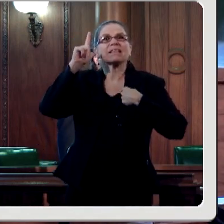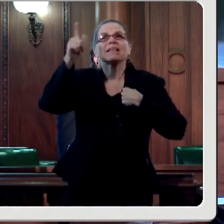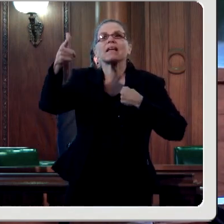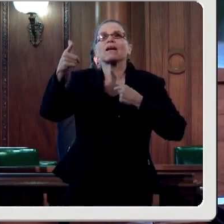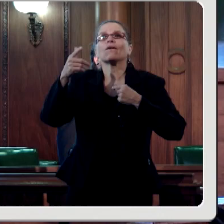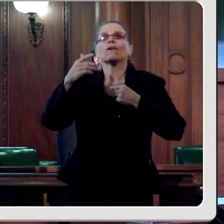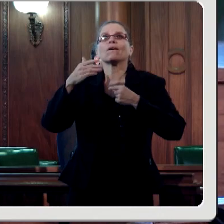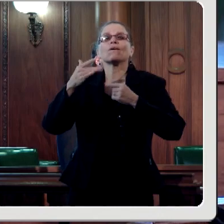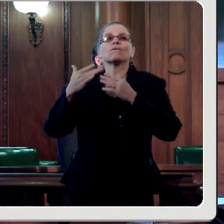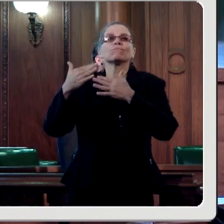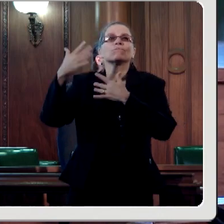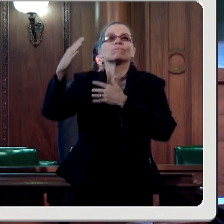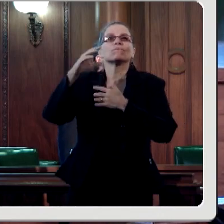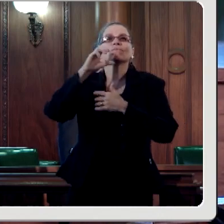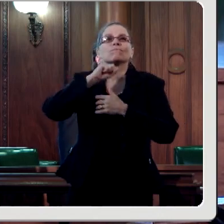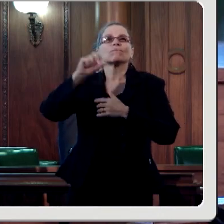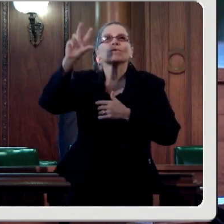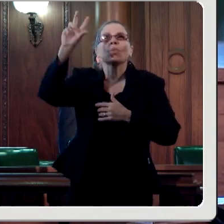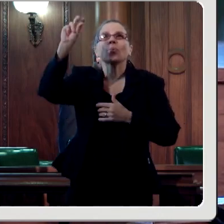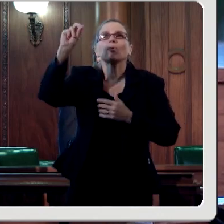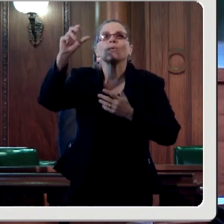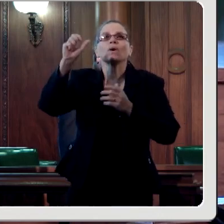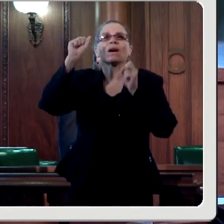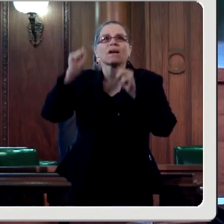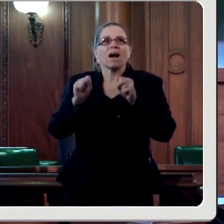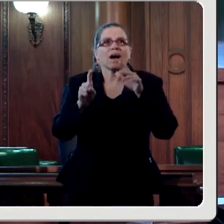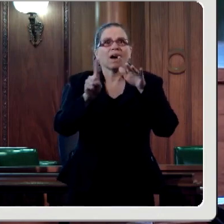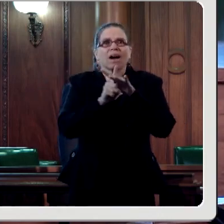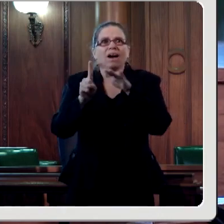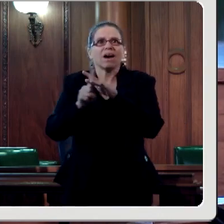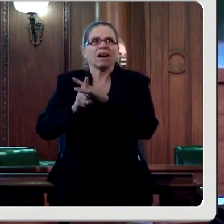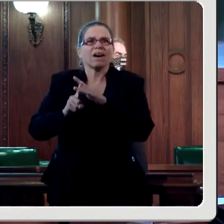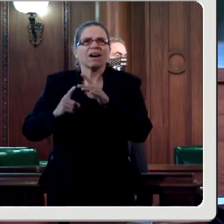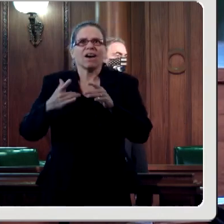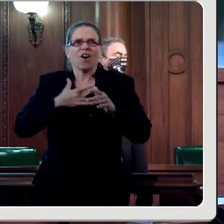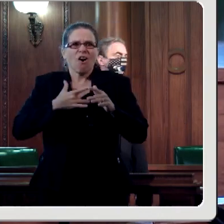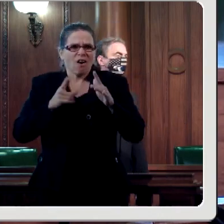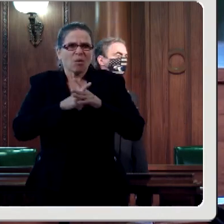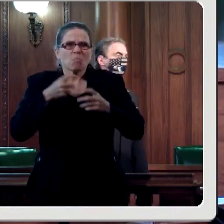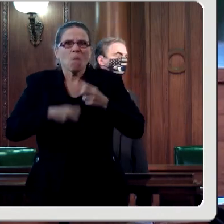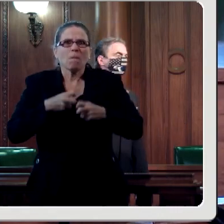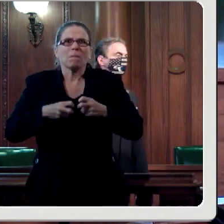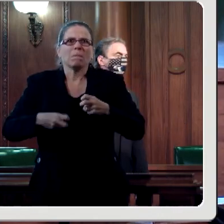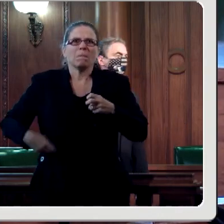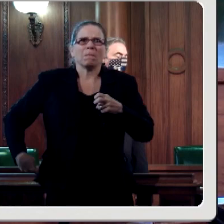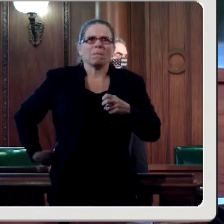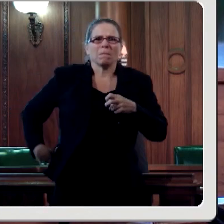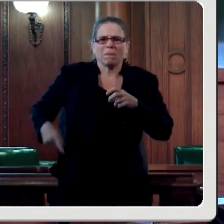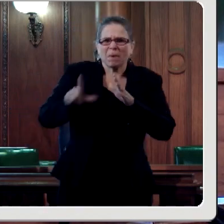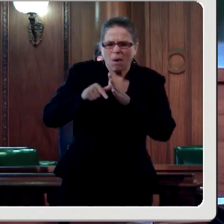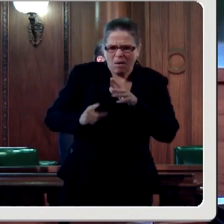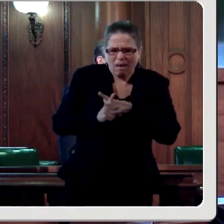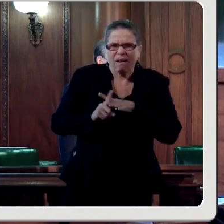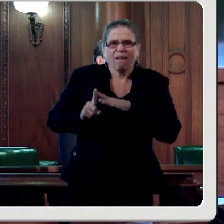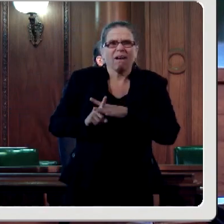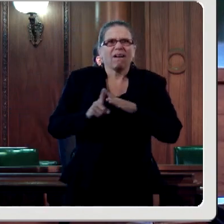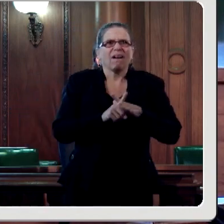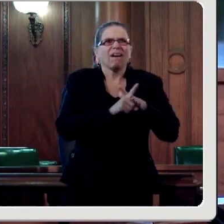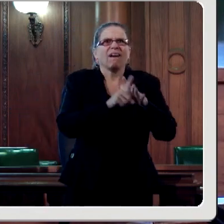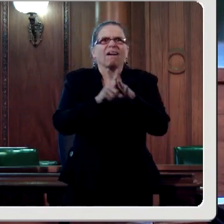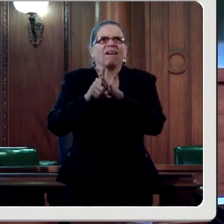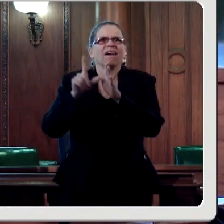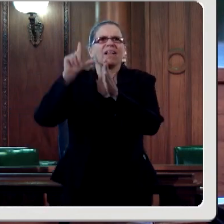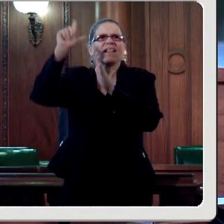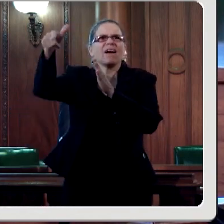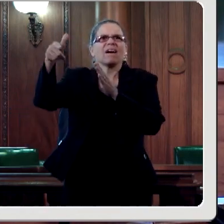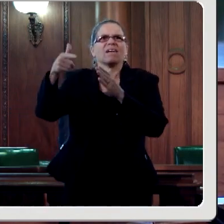could potentially, it could potentially have an impact on your longevity, on your life, and you